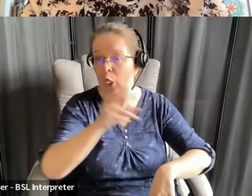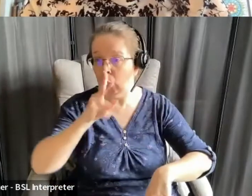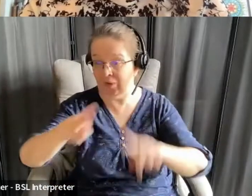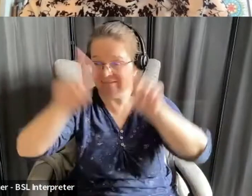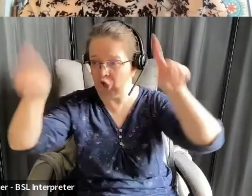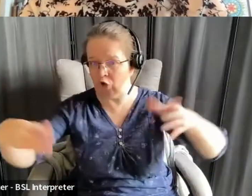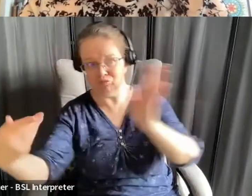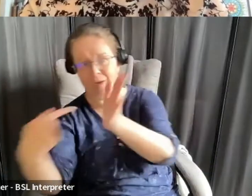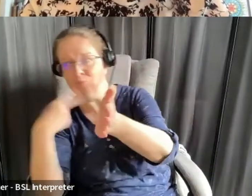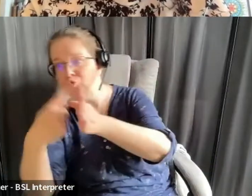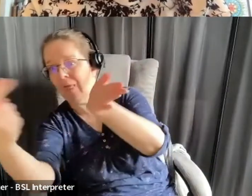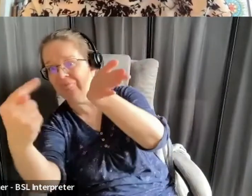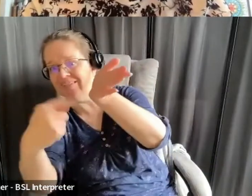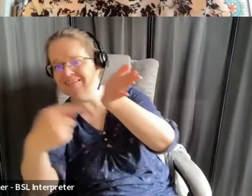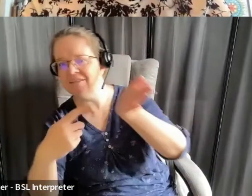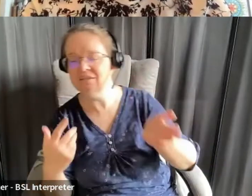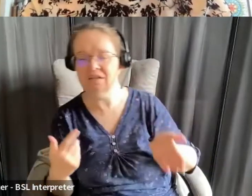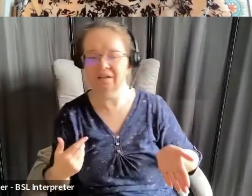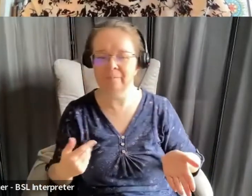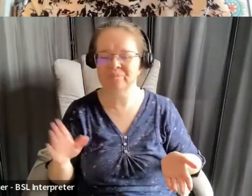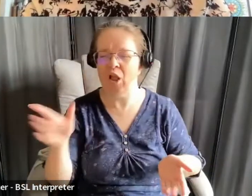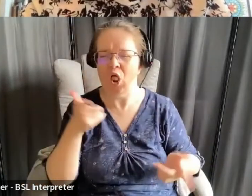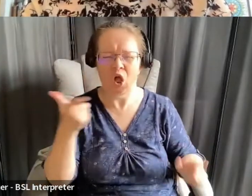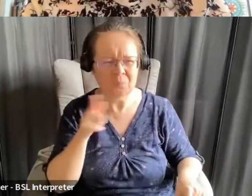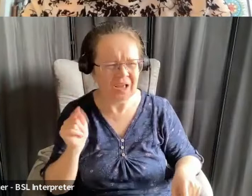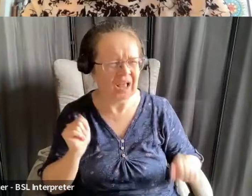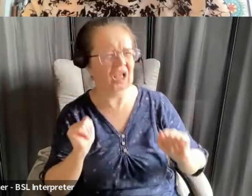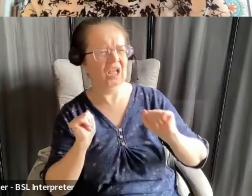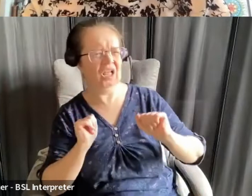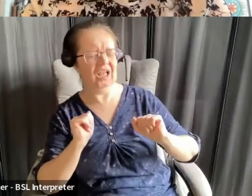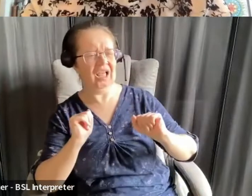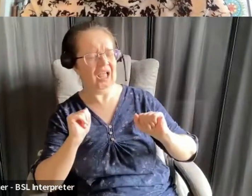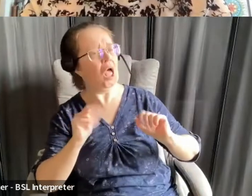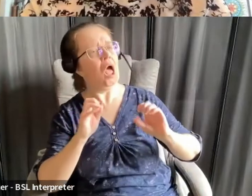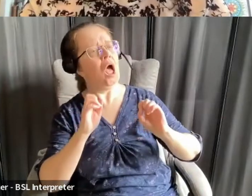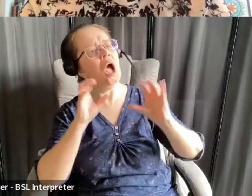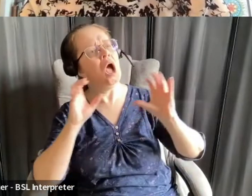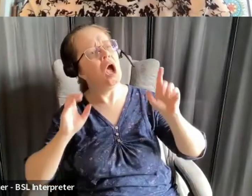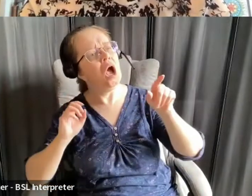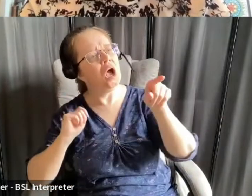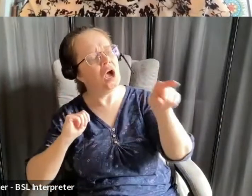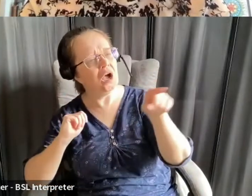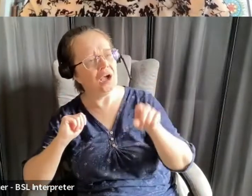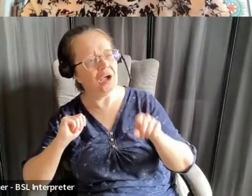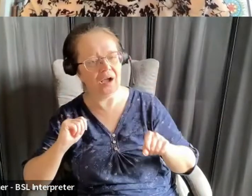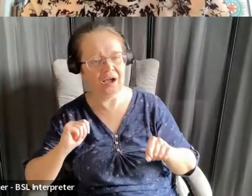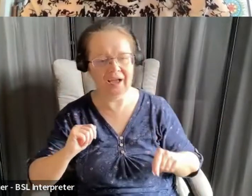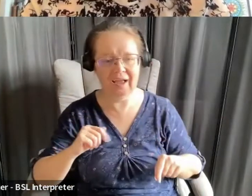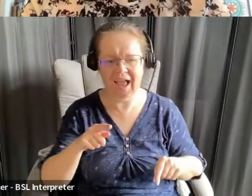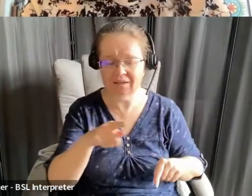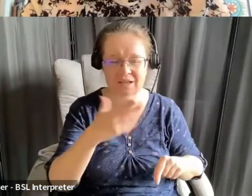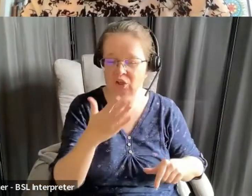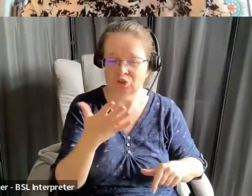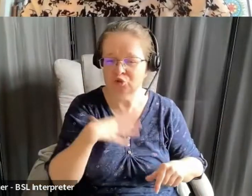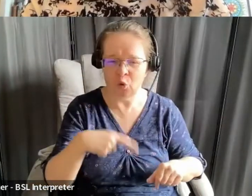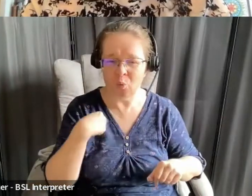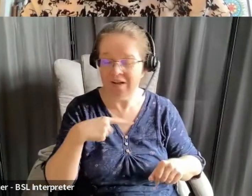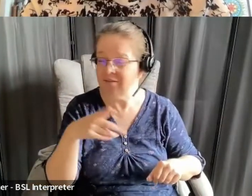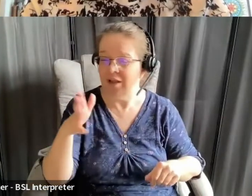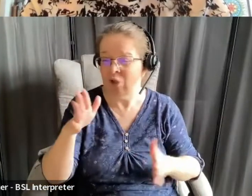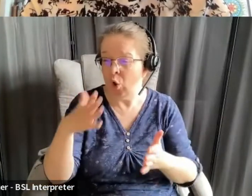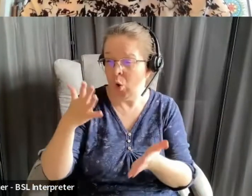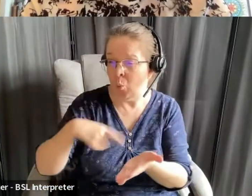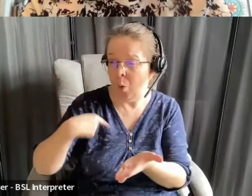And for a lot of people in those situations, it's an epiphany. And what they don't want is me to write some boring,